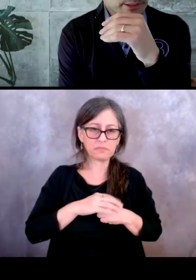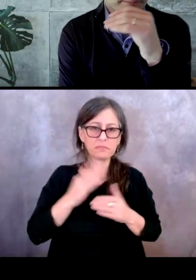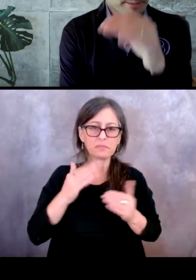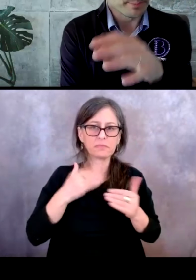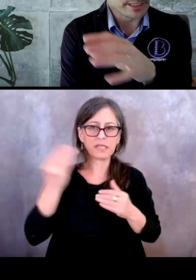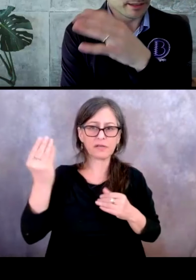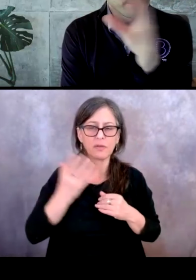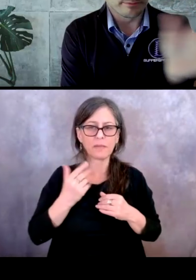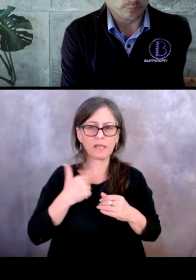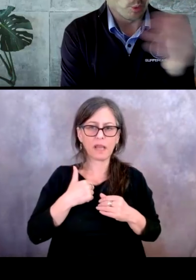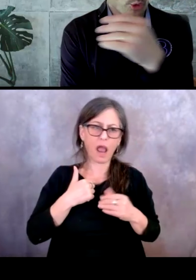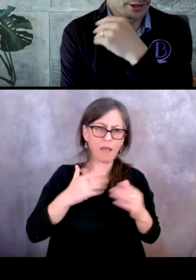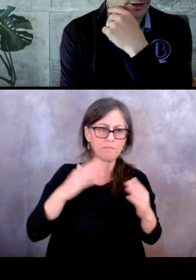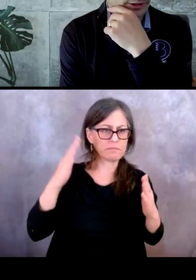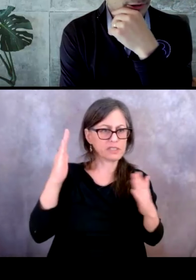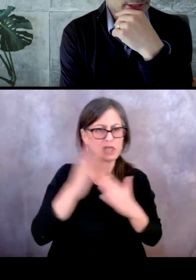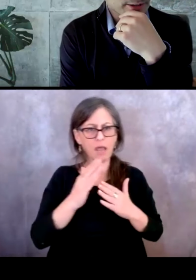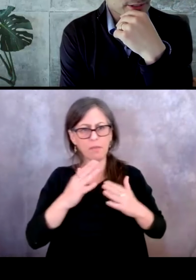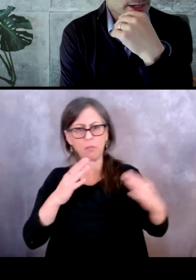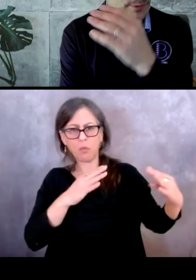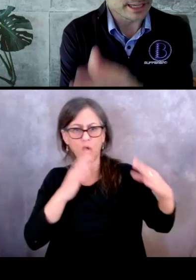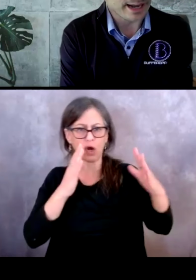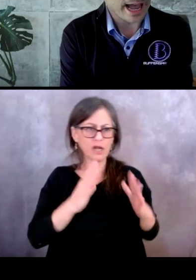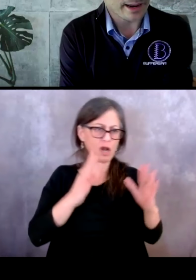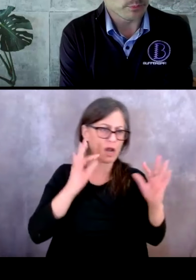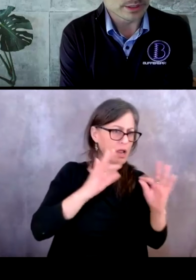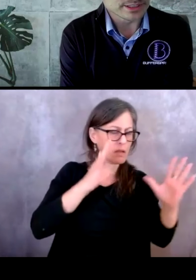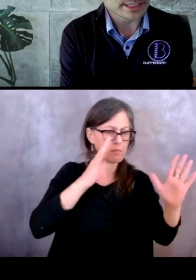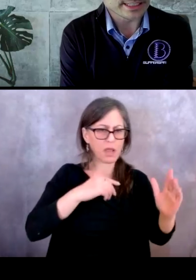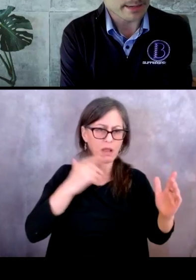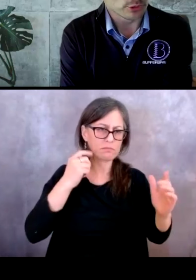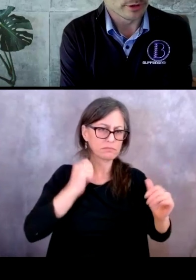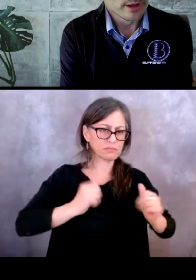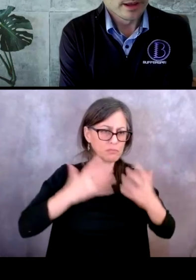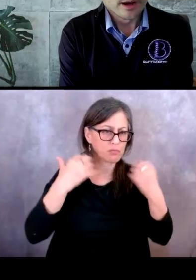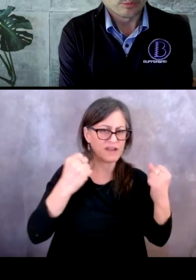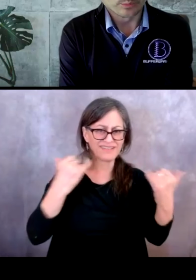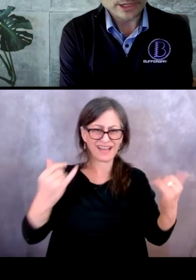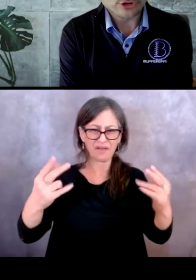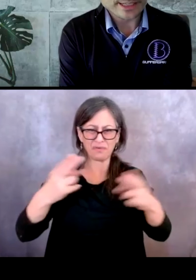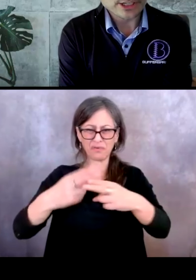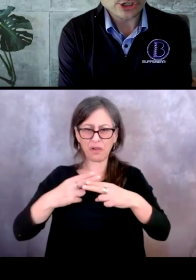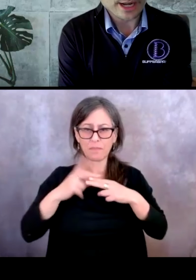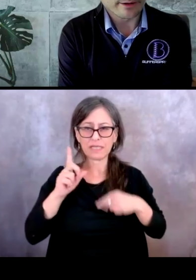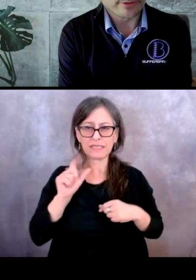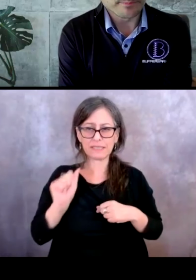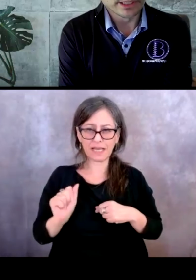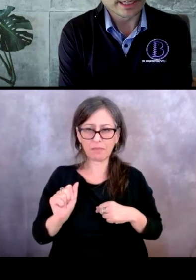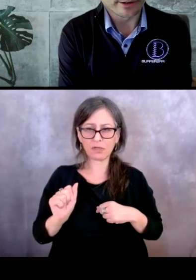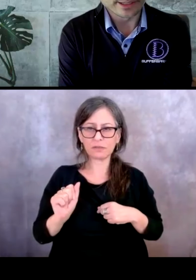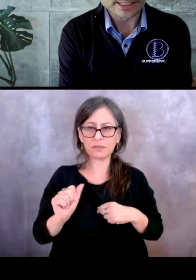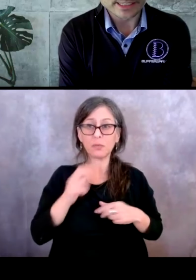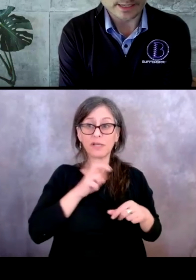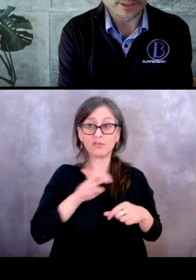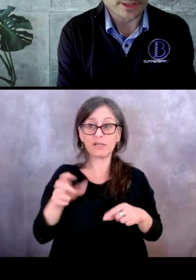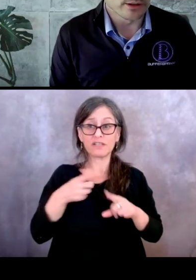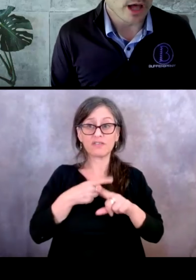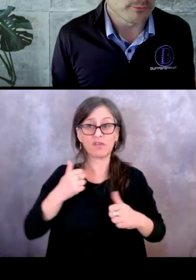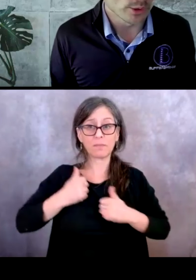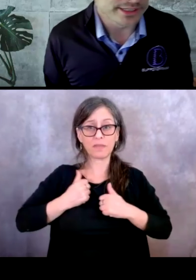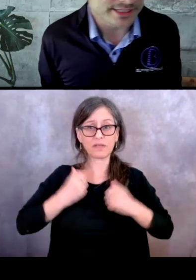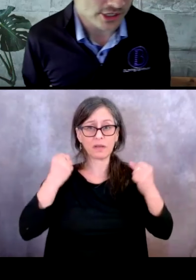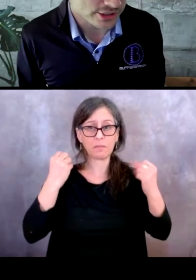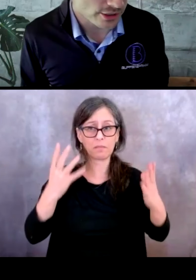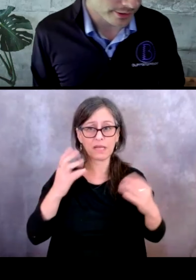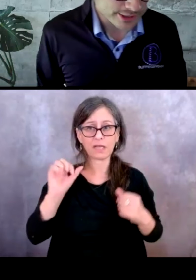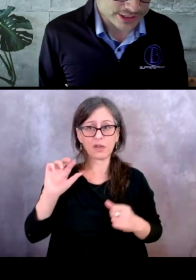told that I was omnipotent and warrior and all this other stuff, was that I was disabled. When we transition out of the military, this is something that a lot